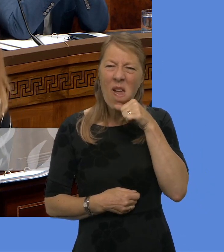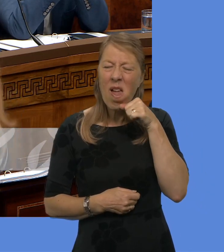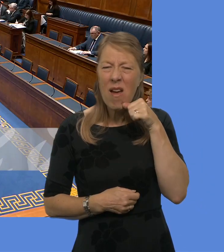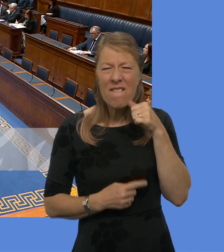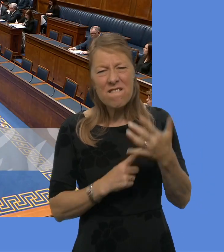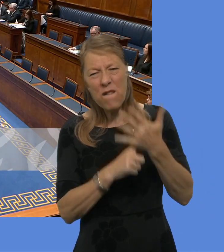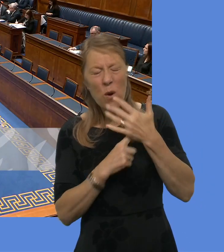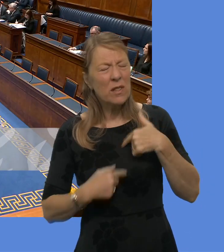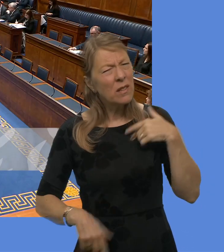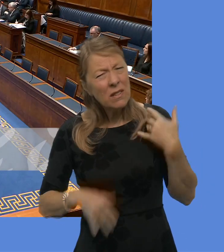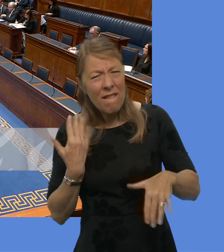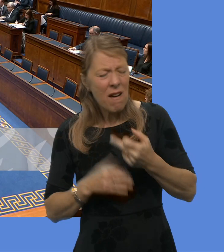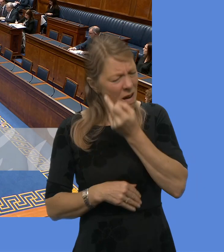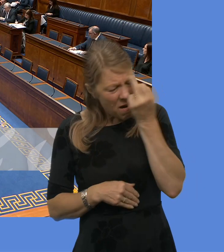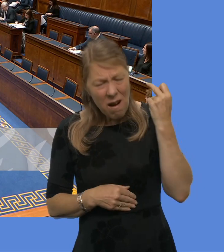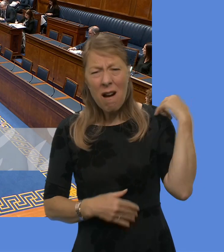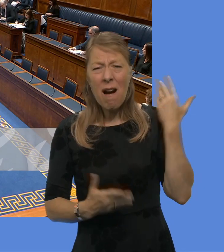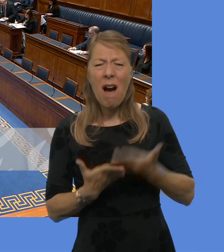consideration. Patsy Malone.